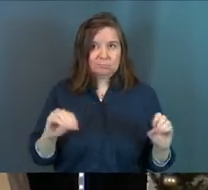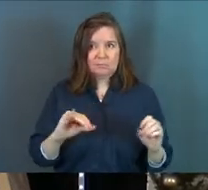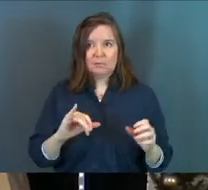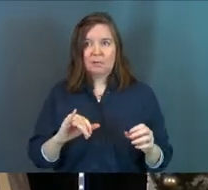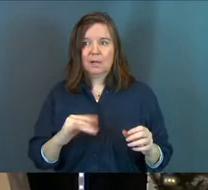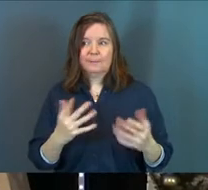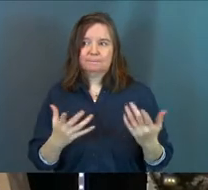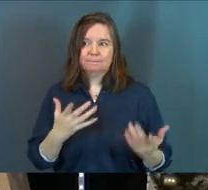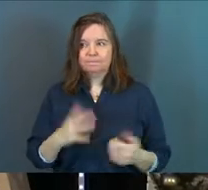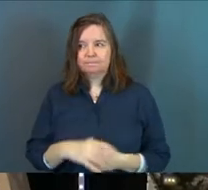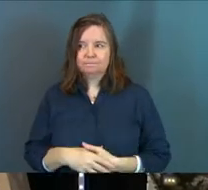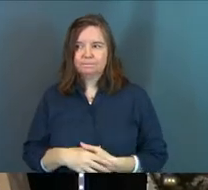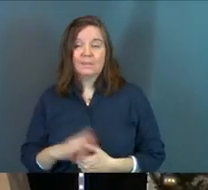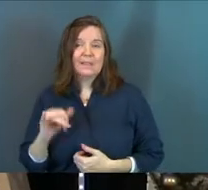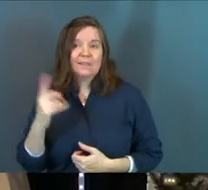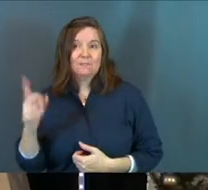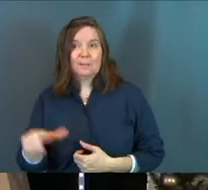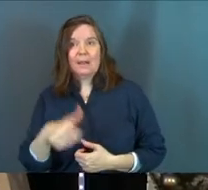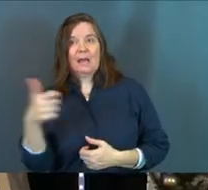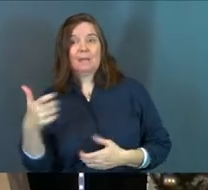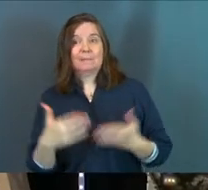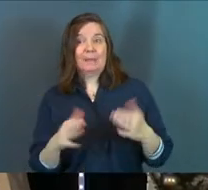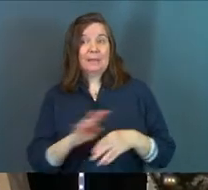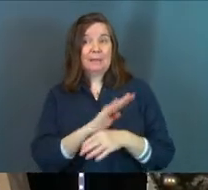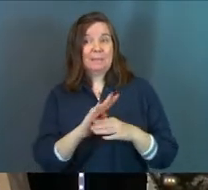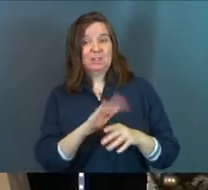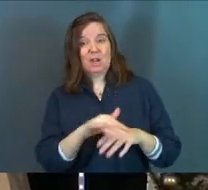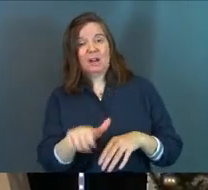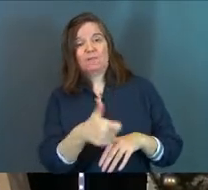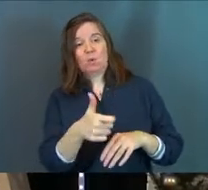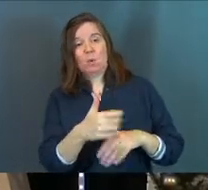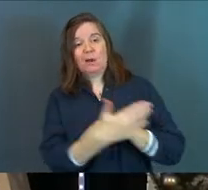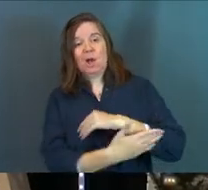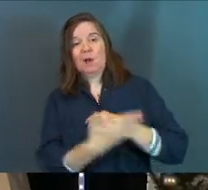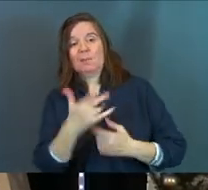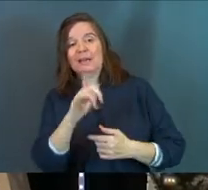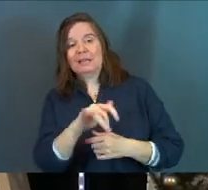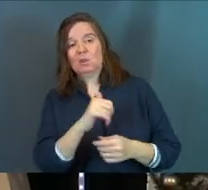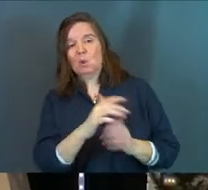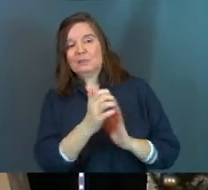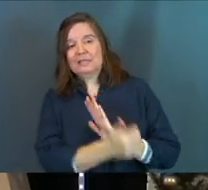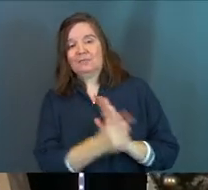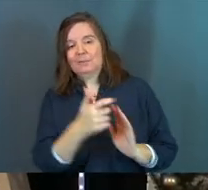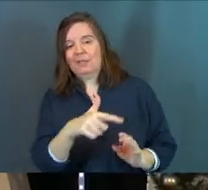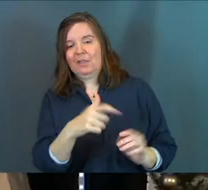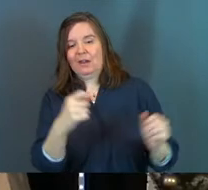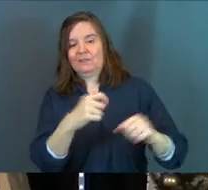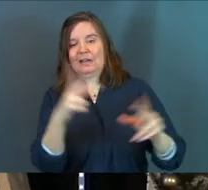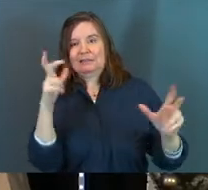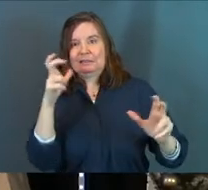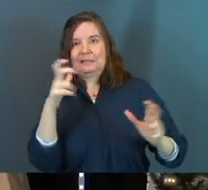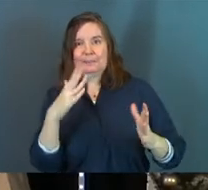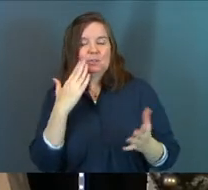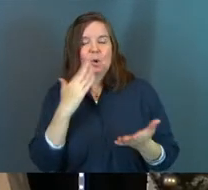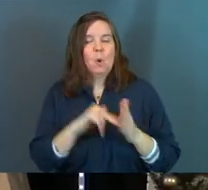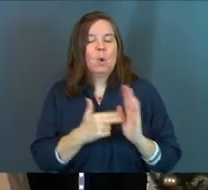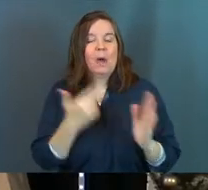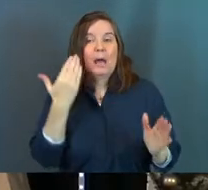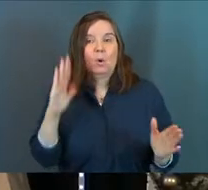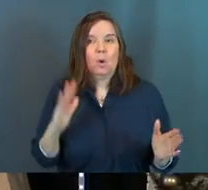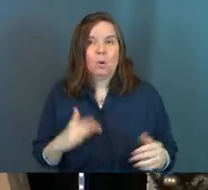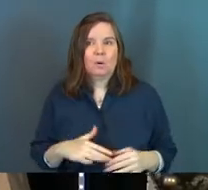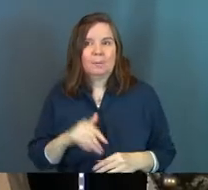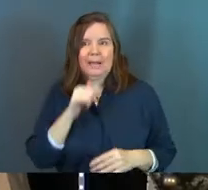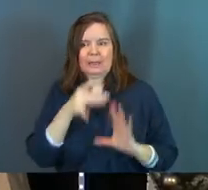and that's for somebody else. Maybe missionaries on a foreign field, maybe they need those spiritual gifts because they're, like, fighting demons, like, you know. I mean, I don't